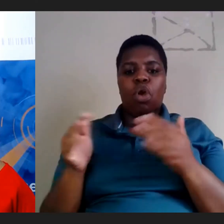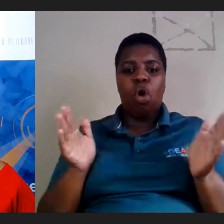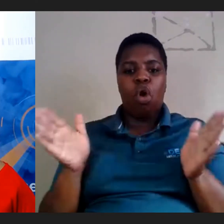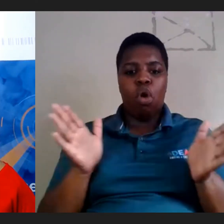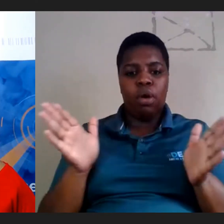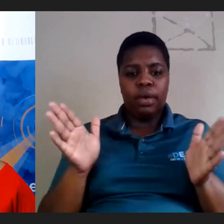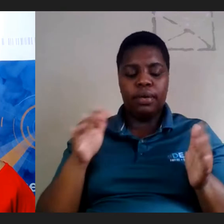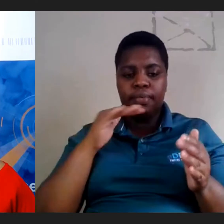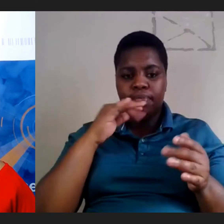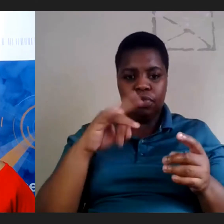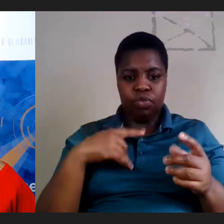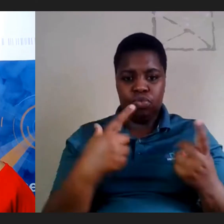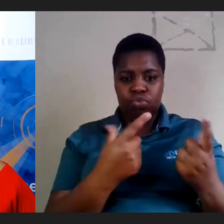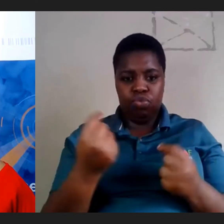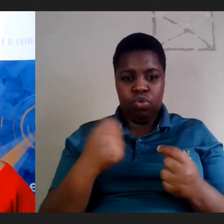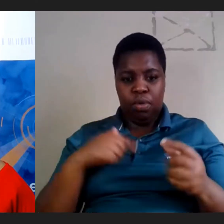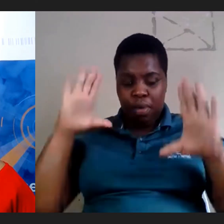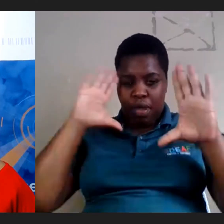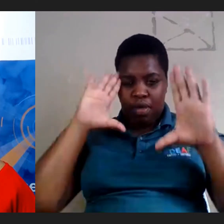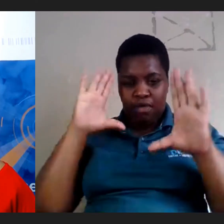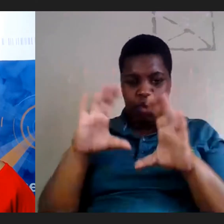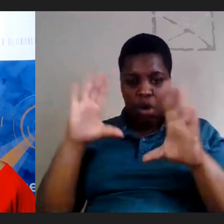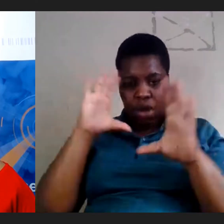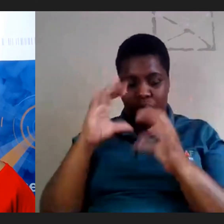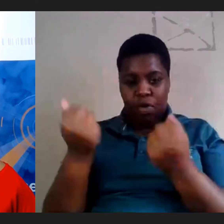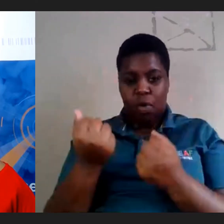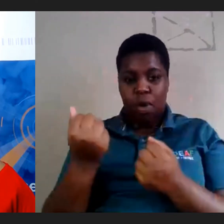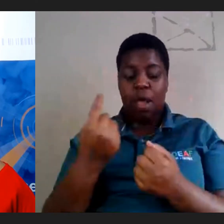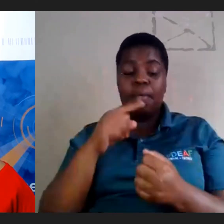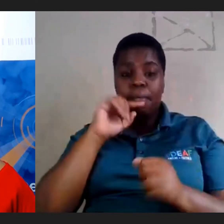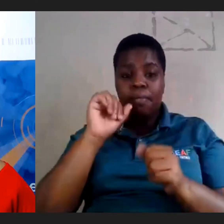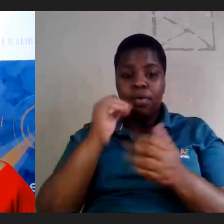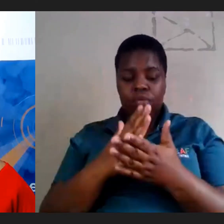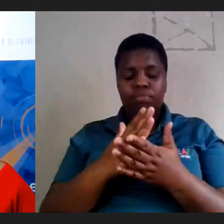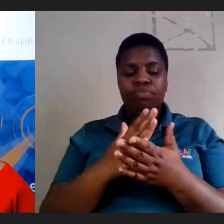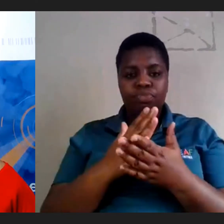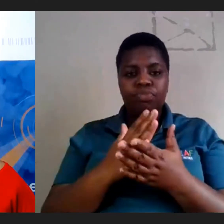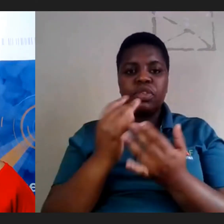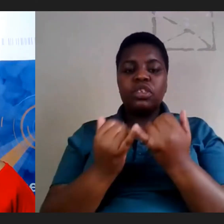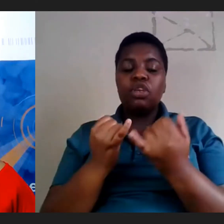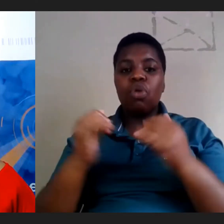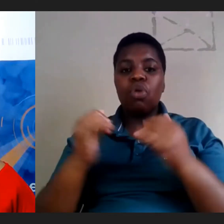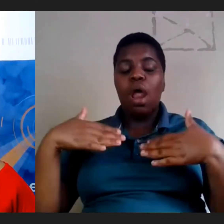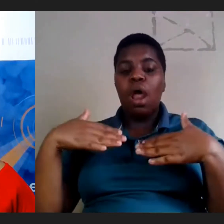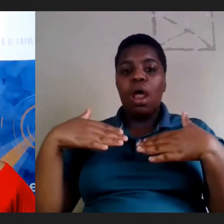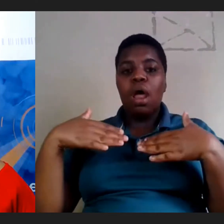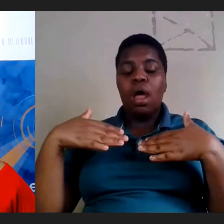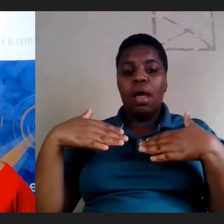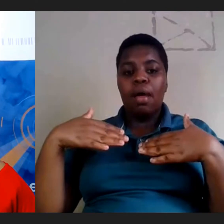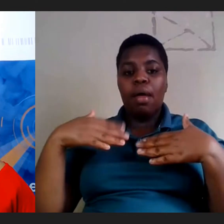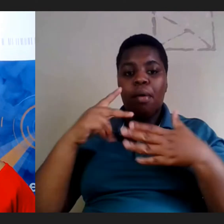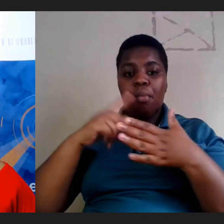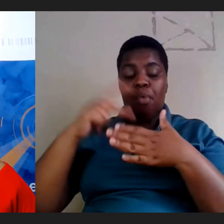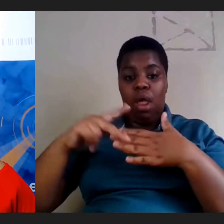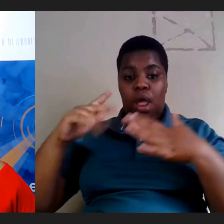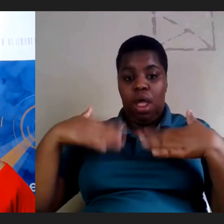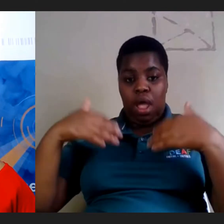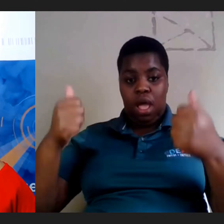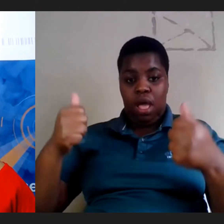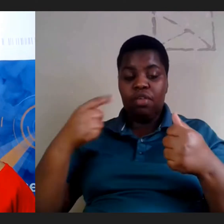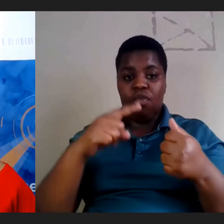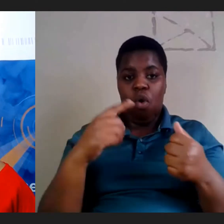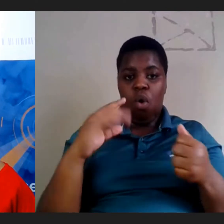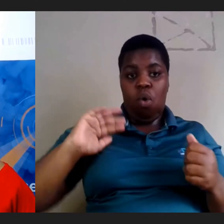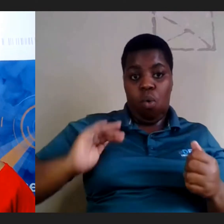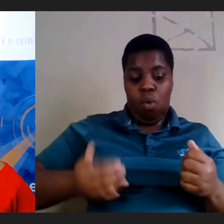Agenda study, which focuses on sexual reproductive health research for young women with and without